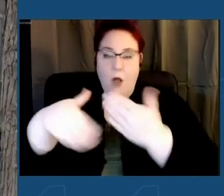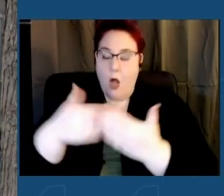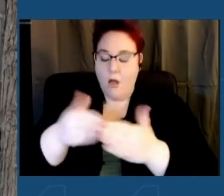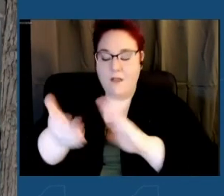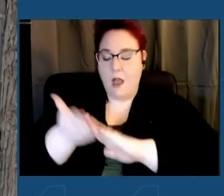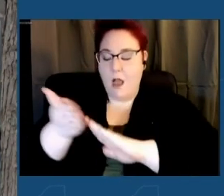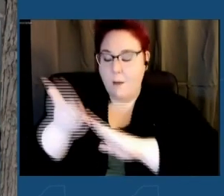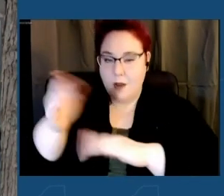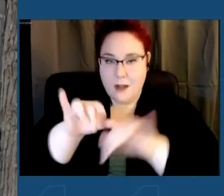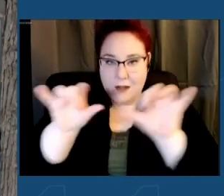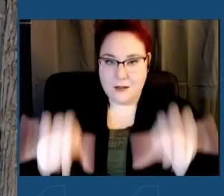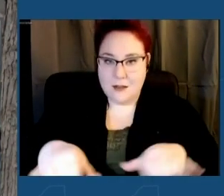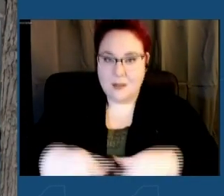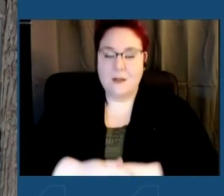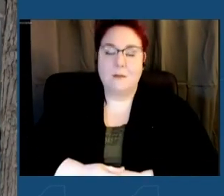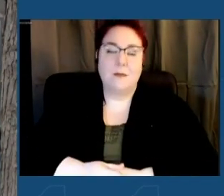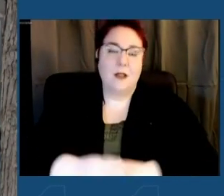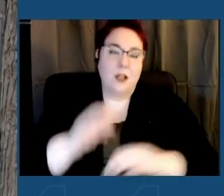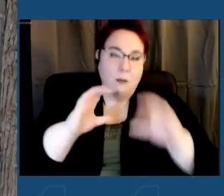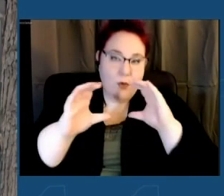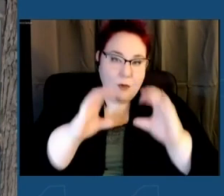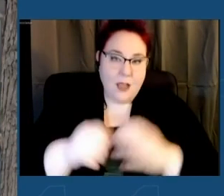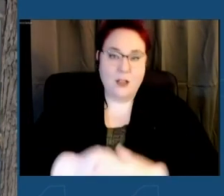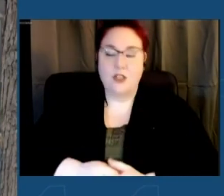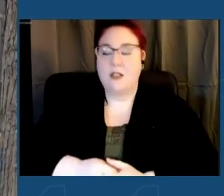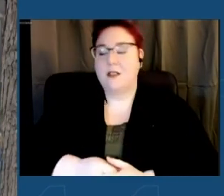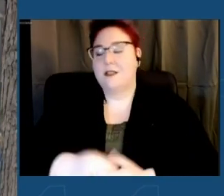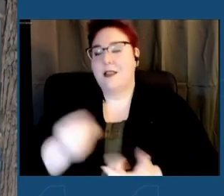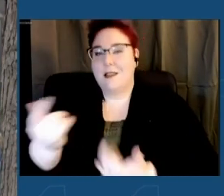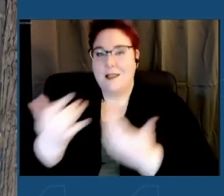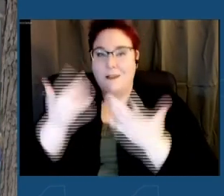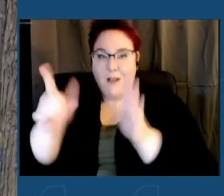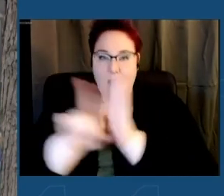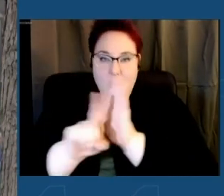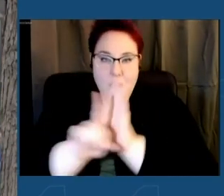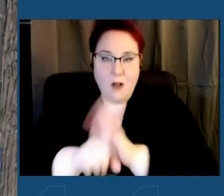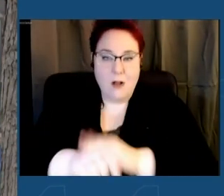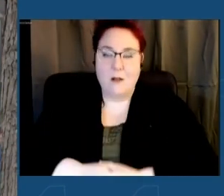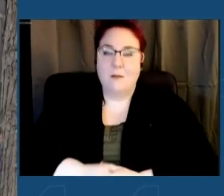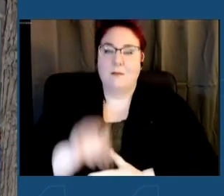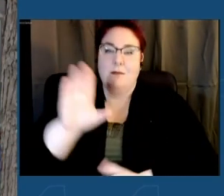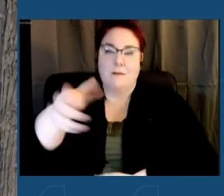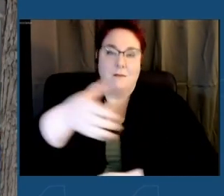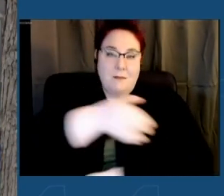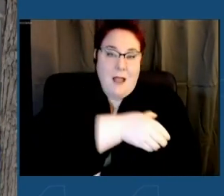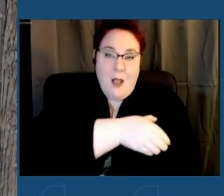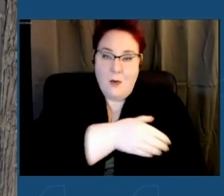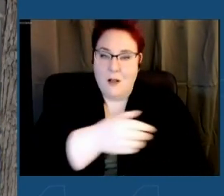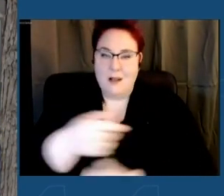its communication, its fire alarm. It took out its power.